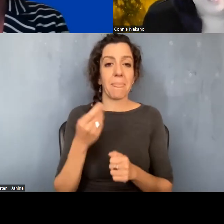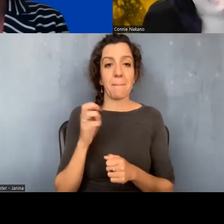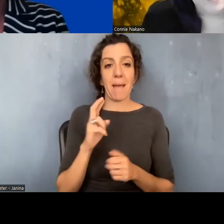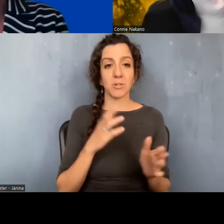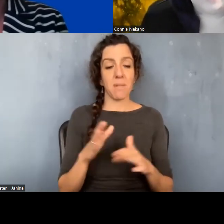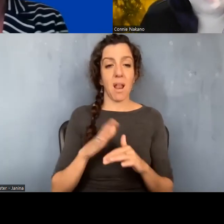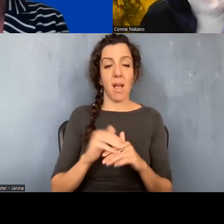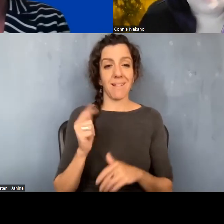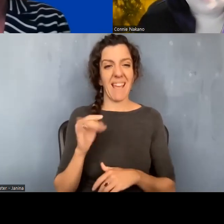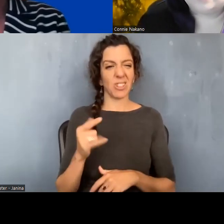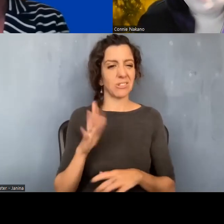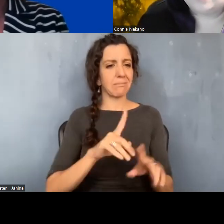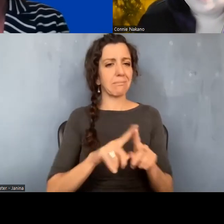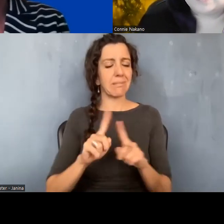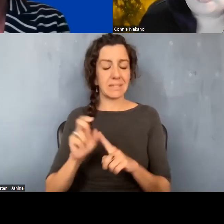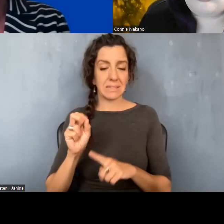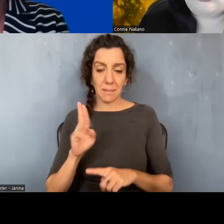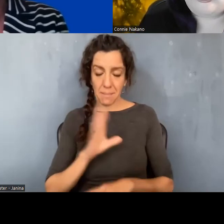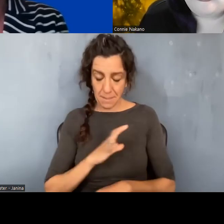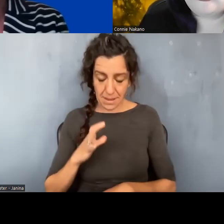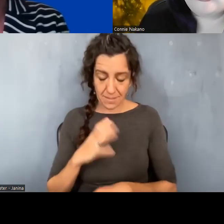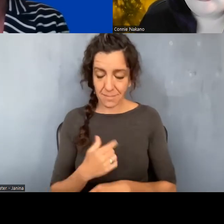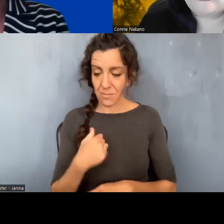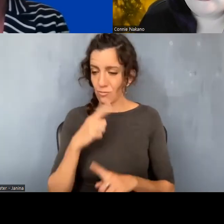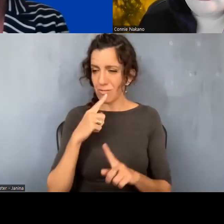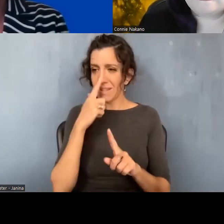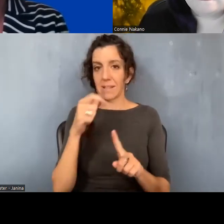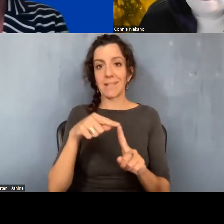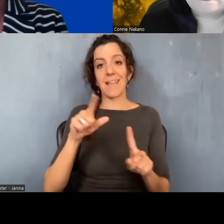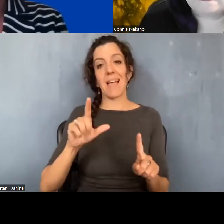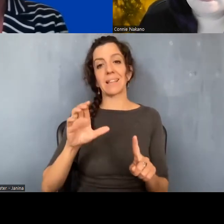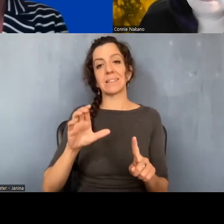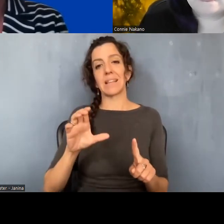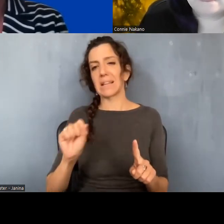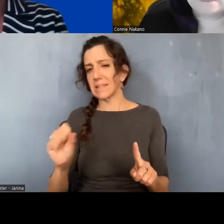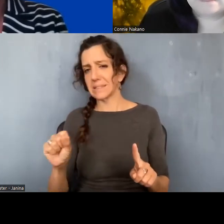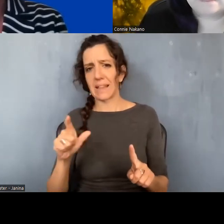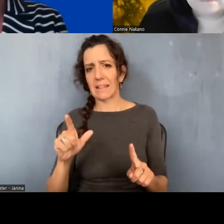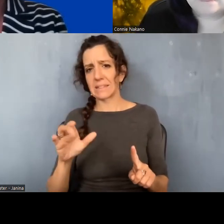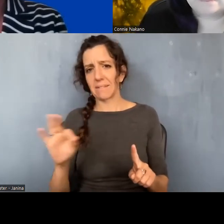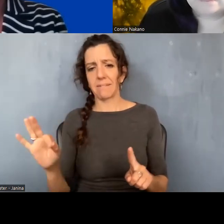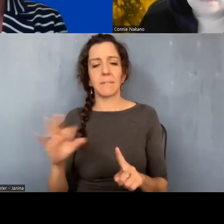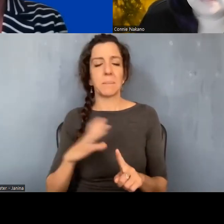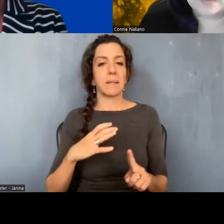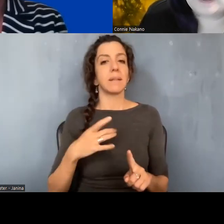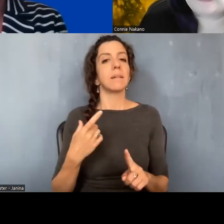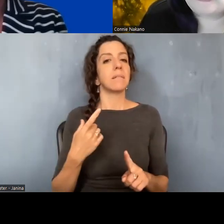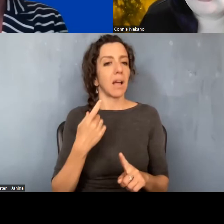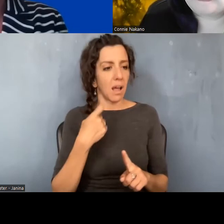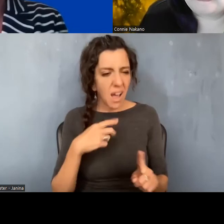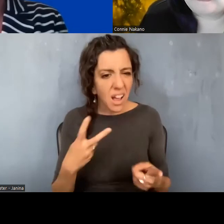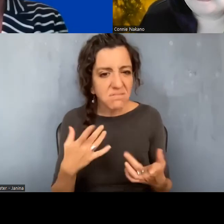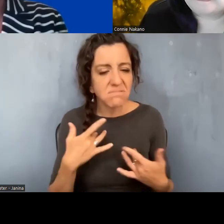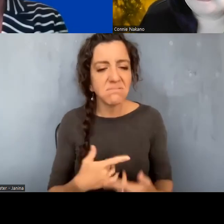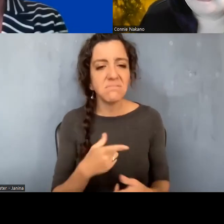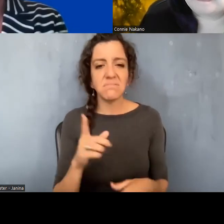subcommittees. I'm particularly interested in the LTSS committee, and I'm dismayed to find that they haven't updated anything